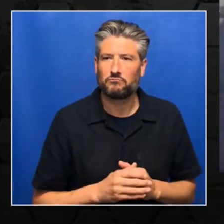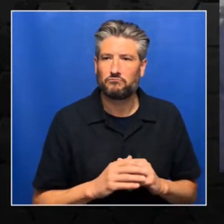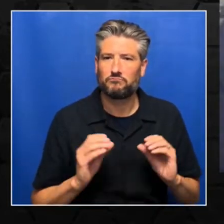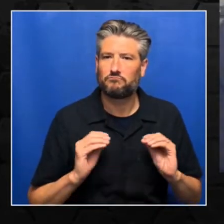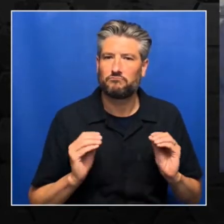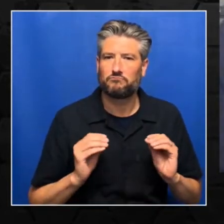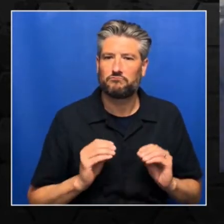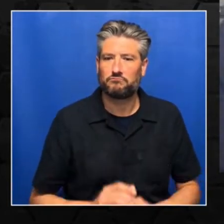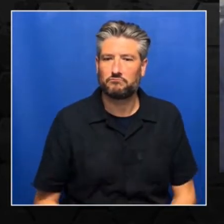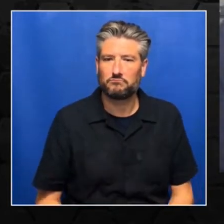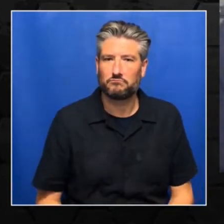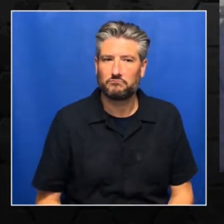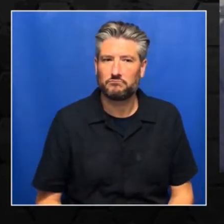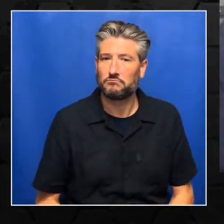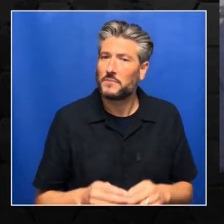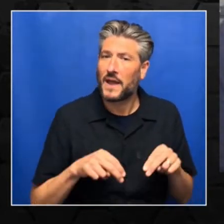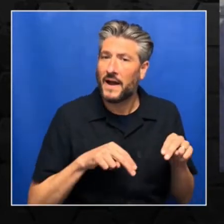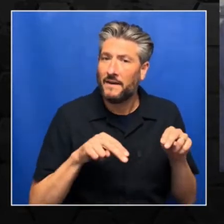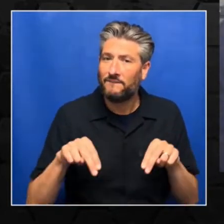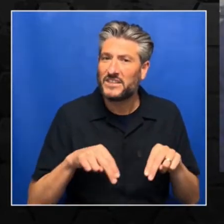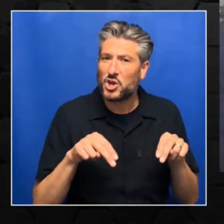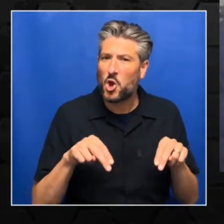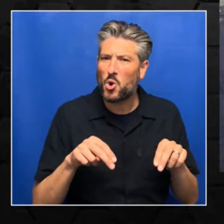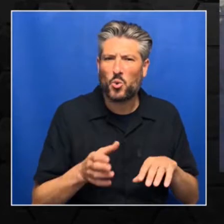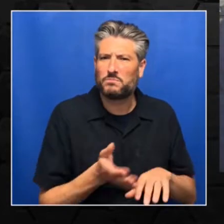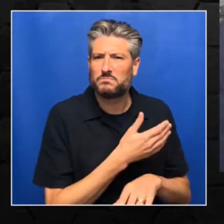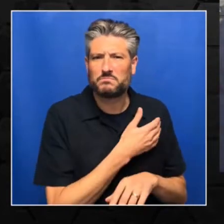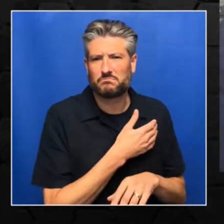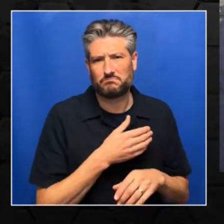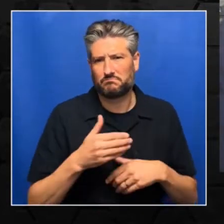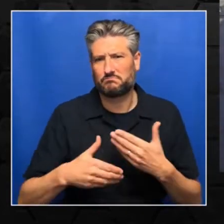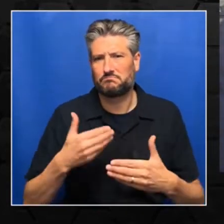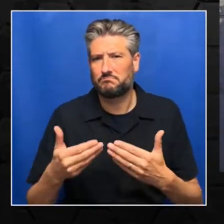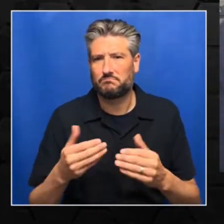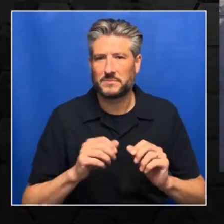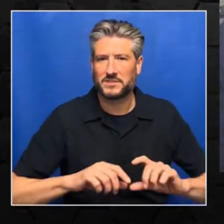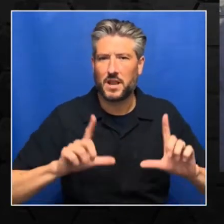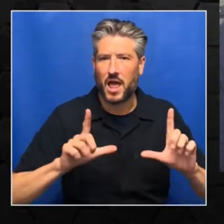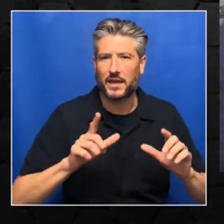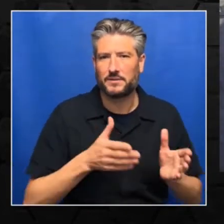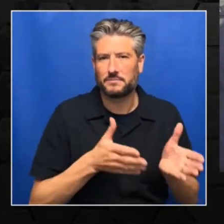the video. Yeah, maybe you can skip the video and move to the next slide. Yeah. Okay.